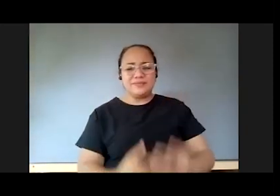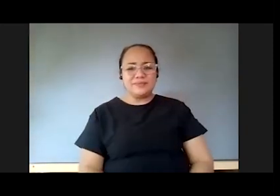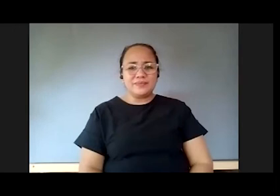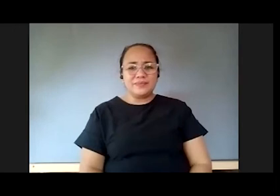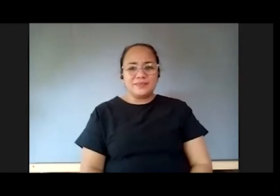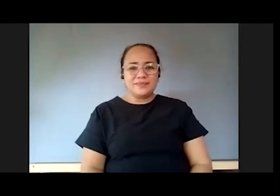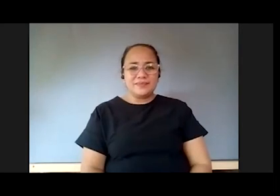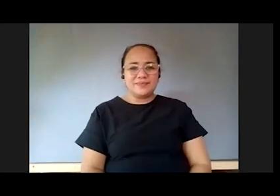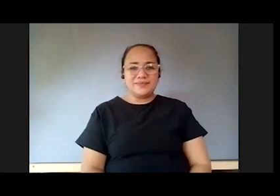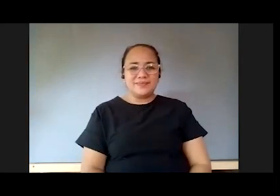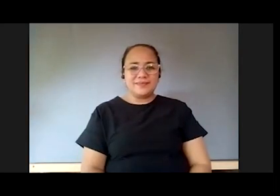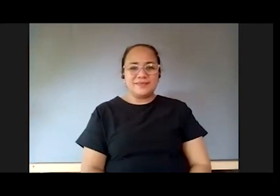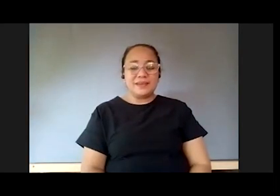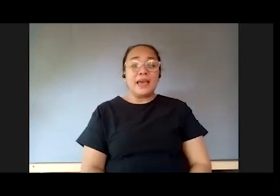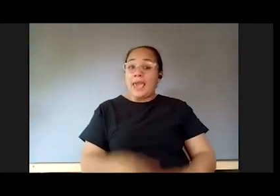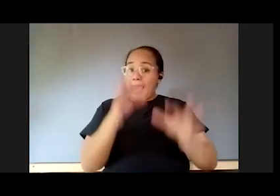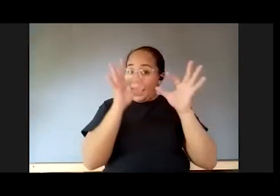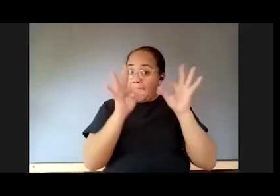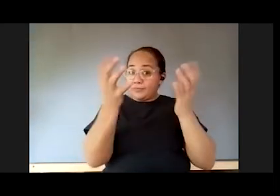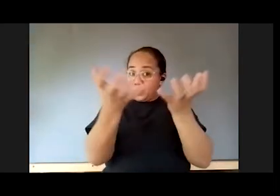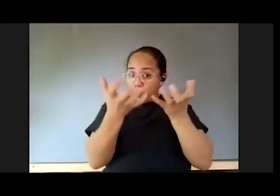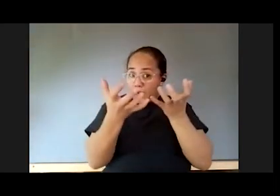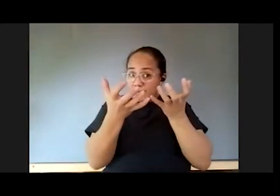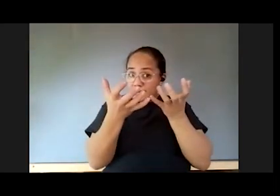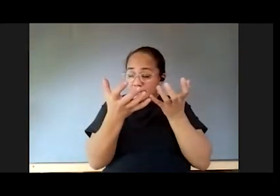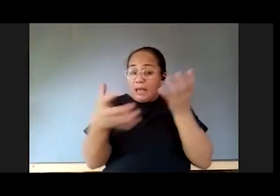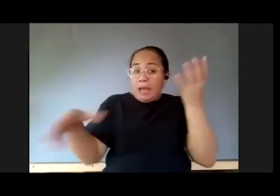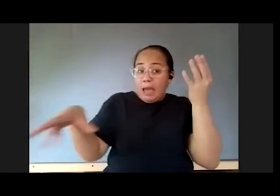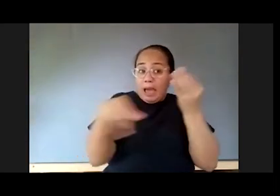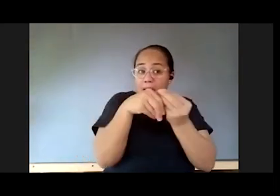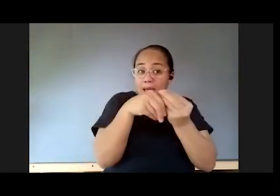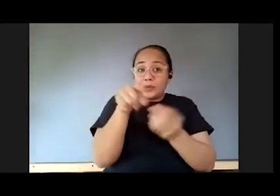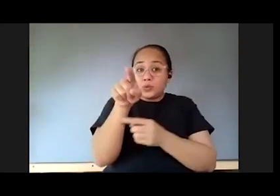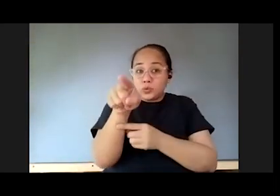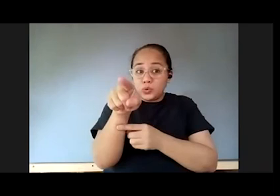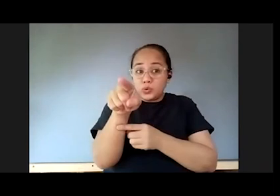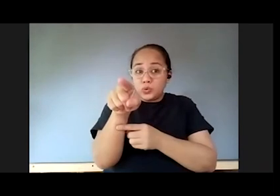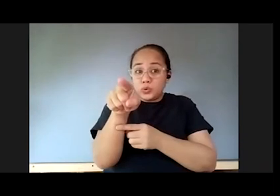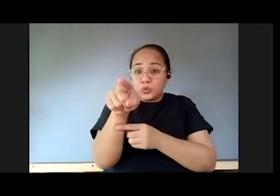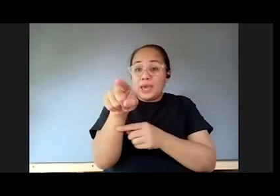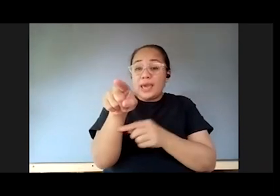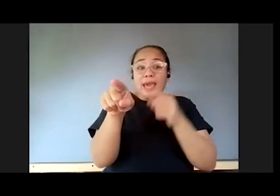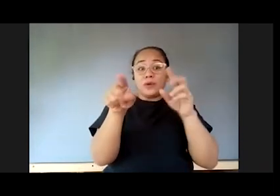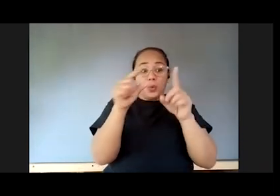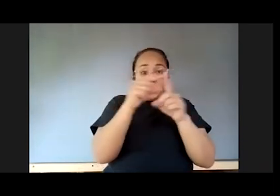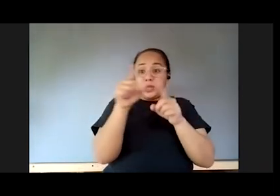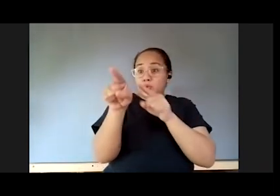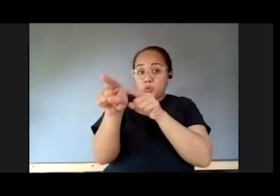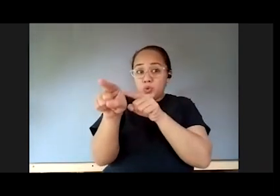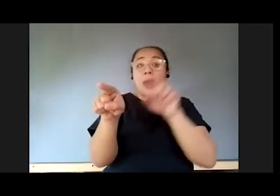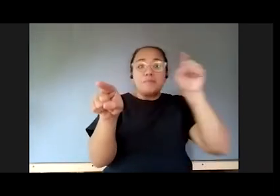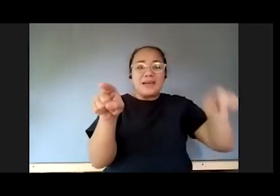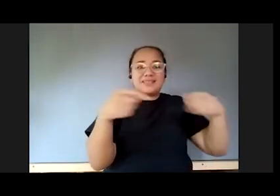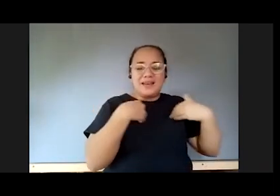If you want to add you, then in English you would have to have have. How many boys do you